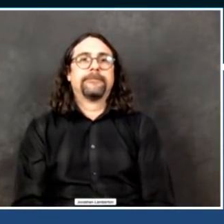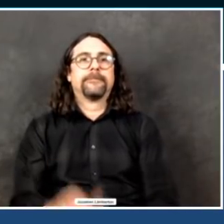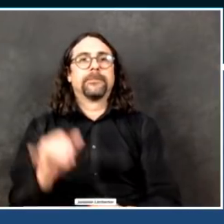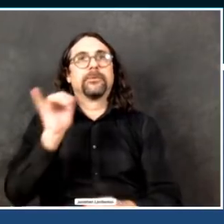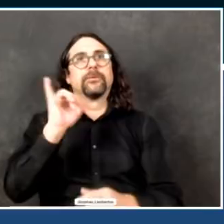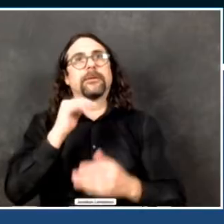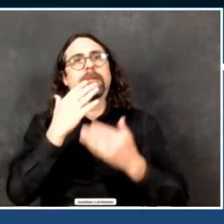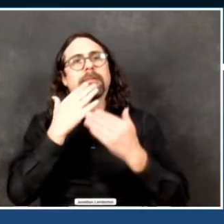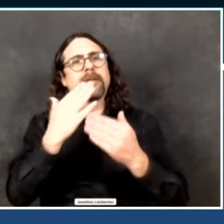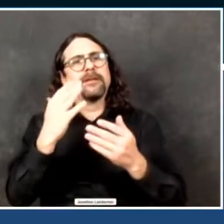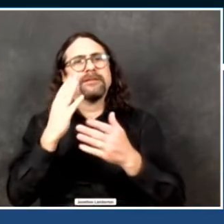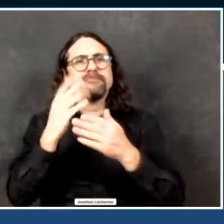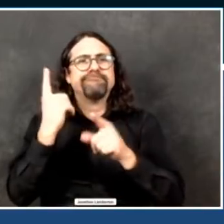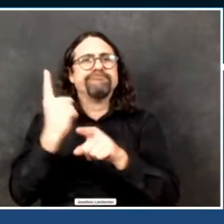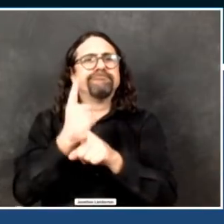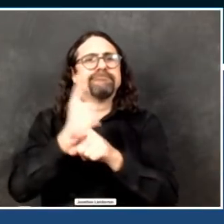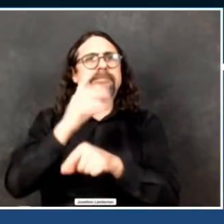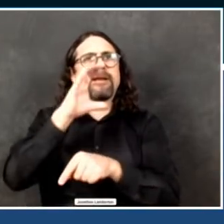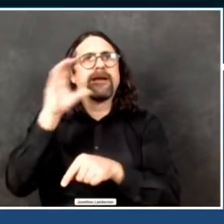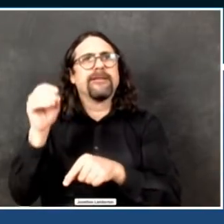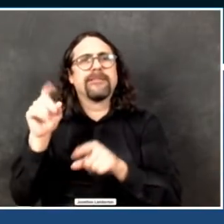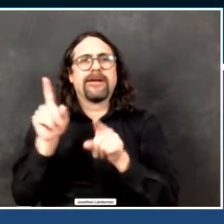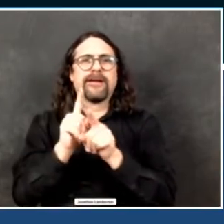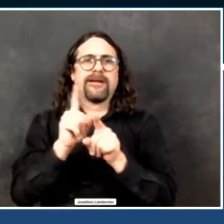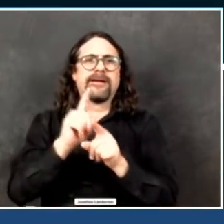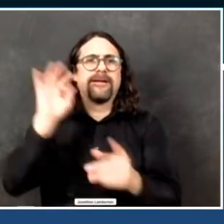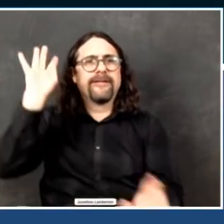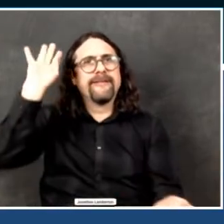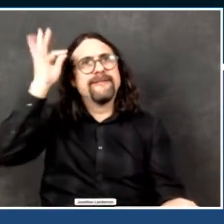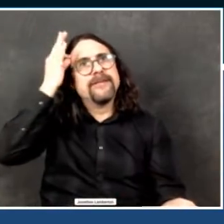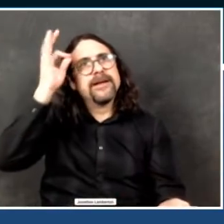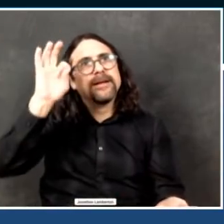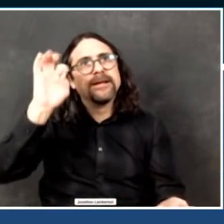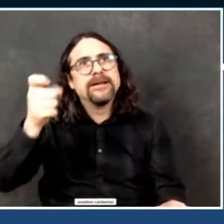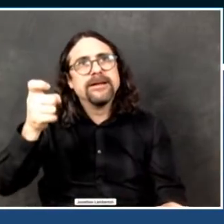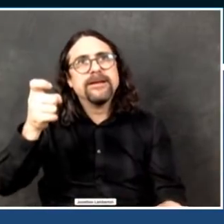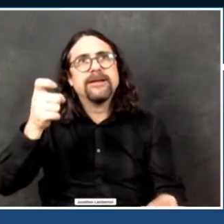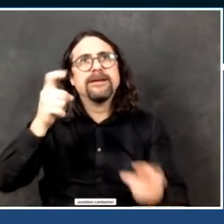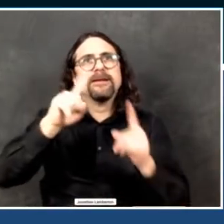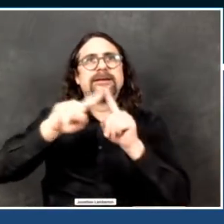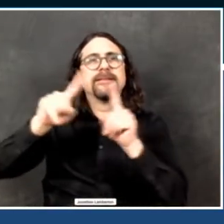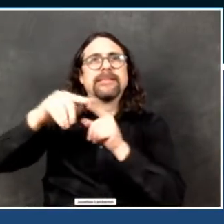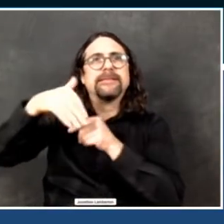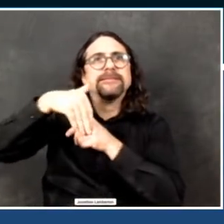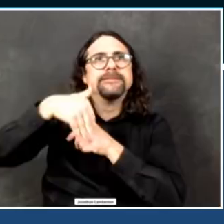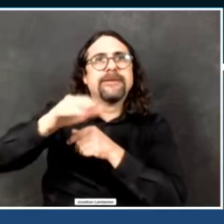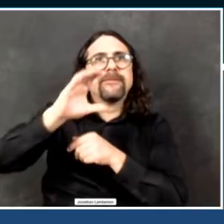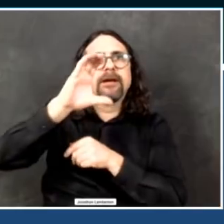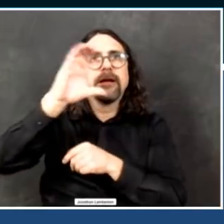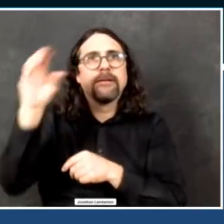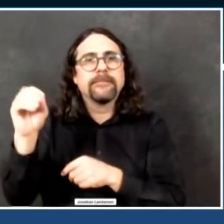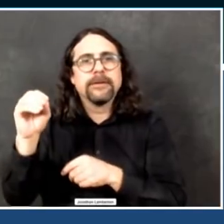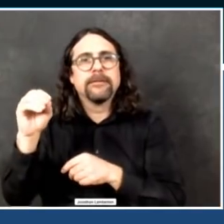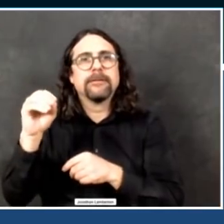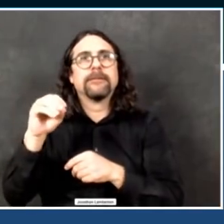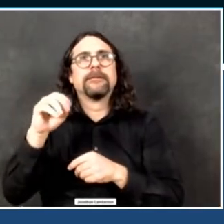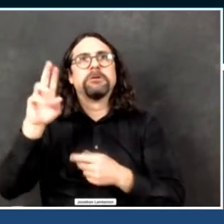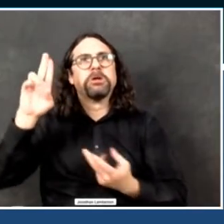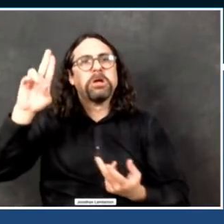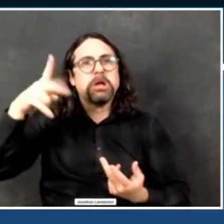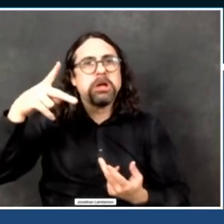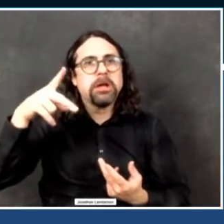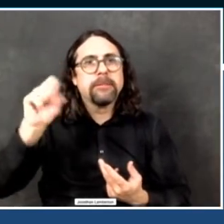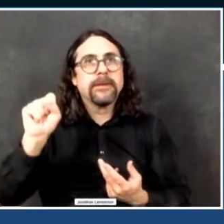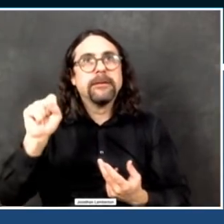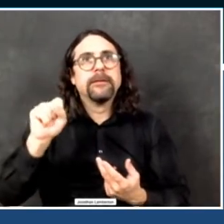so many cases delivering vital supplies. So thank you to FedEx, to UPS, to NTT, and Deluxe, all of whom